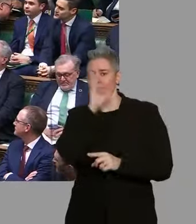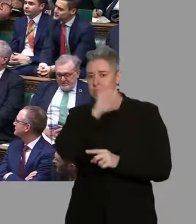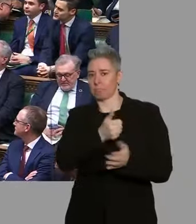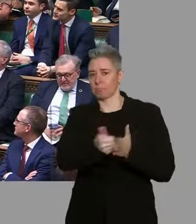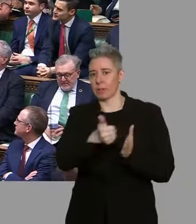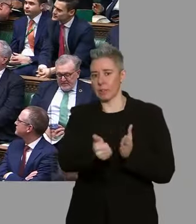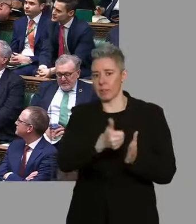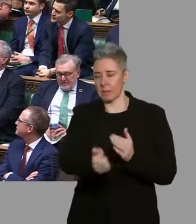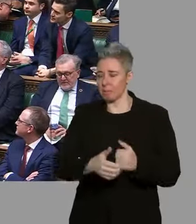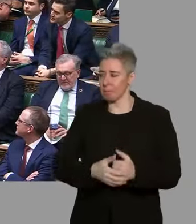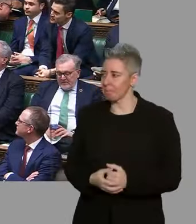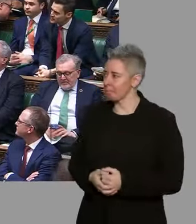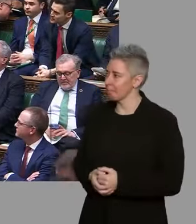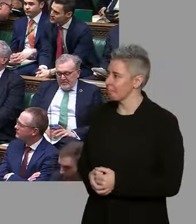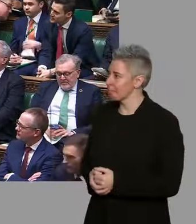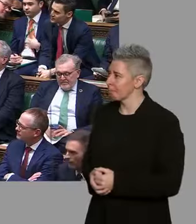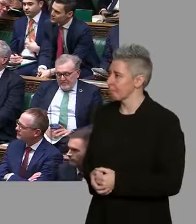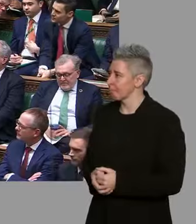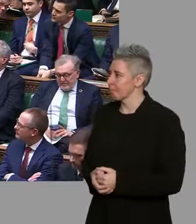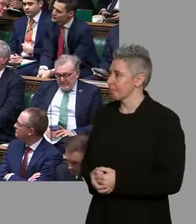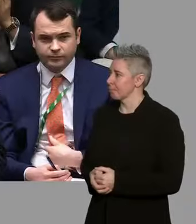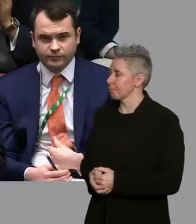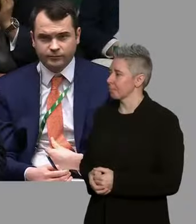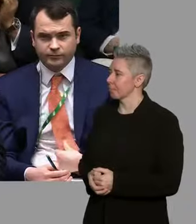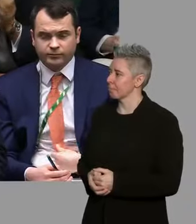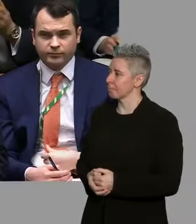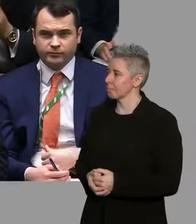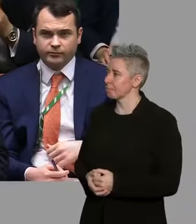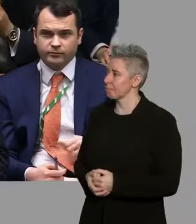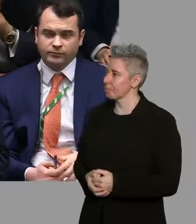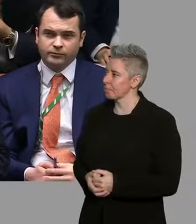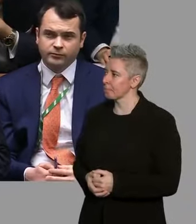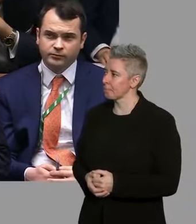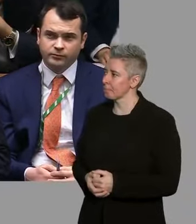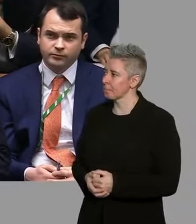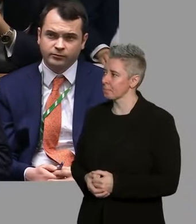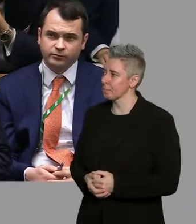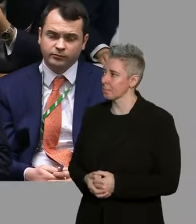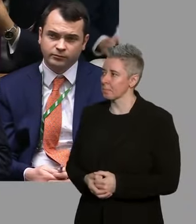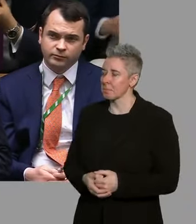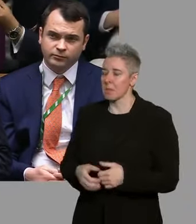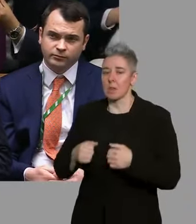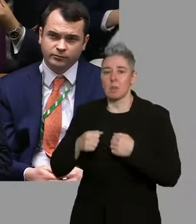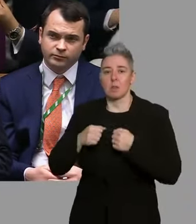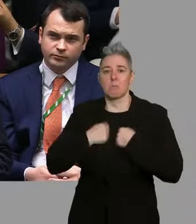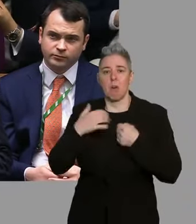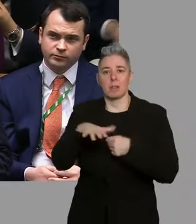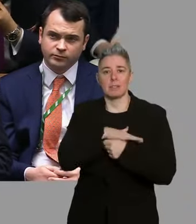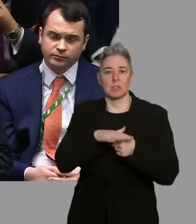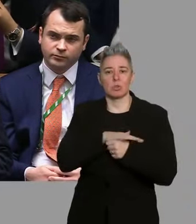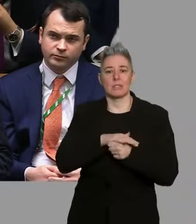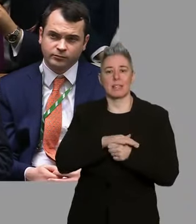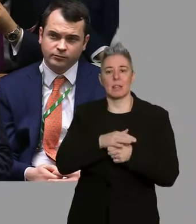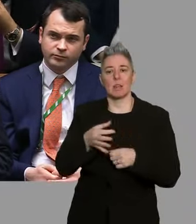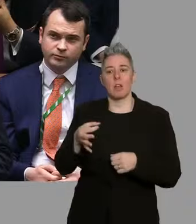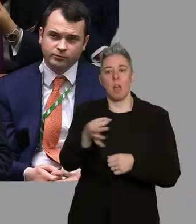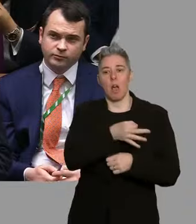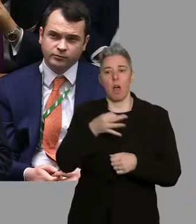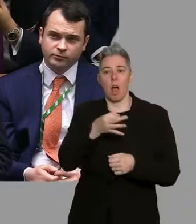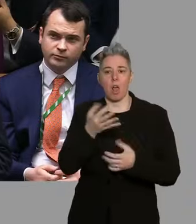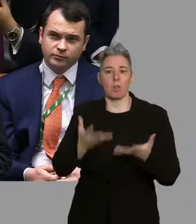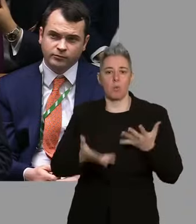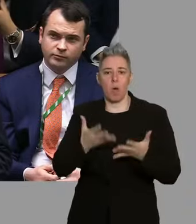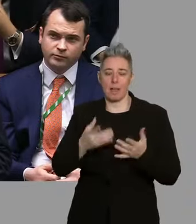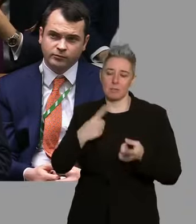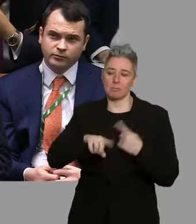Thank you, Mr. Speaker. My constituents on the Isle of Wight are entirely reliant on foreign-owned, debt-laden, unregulated